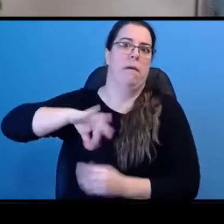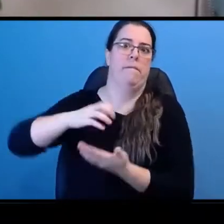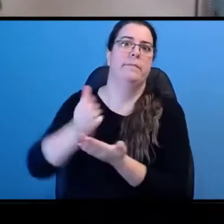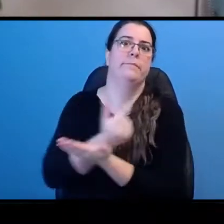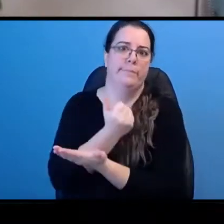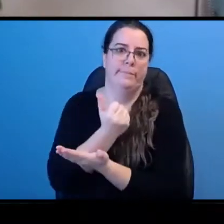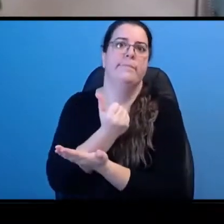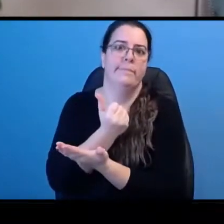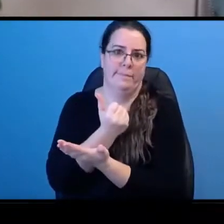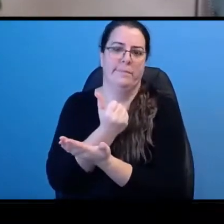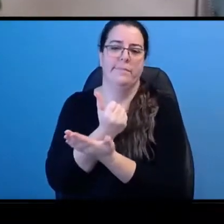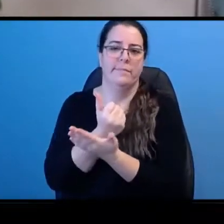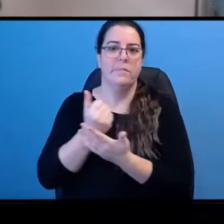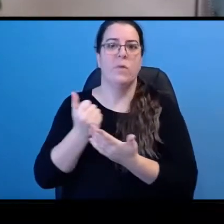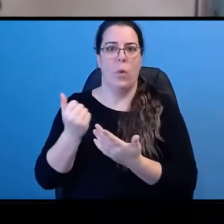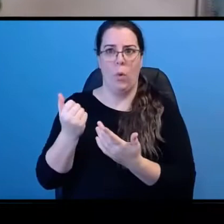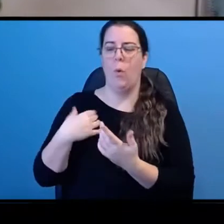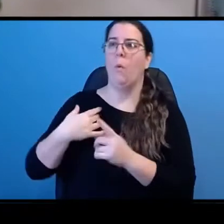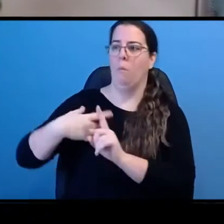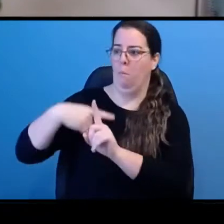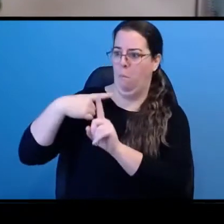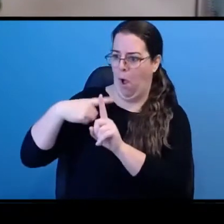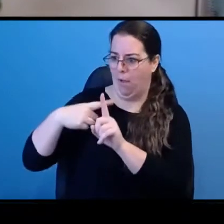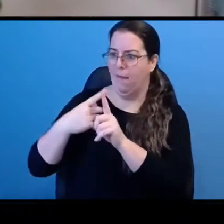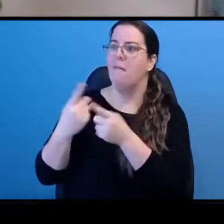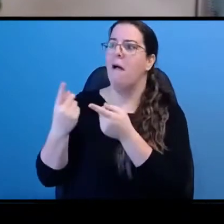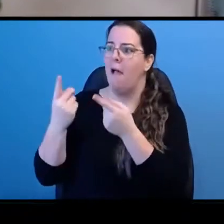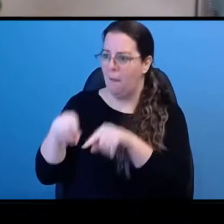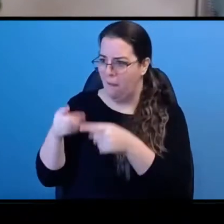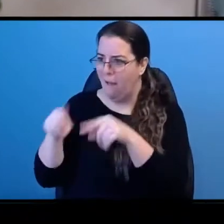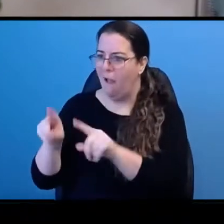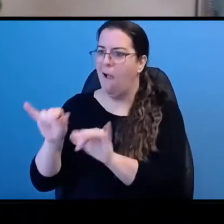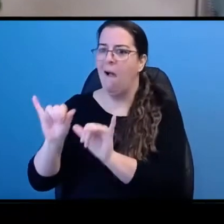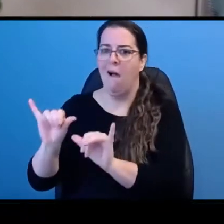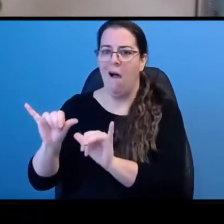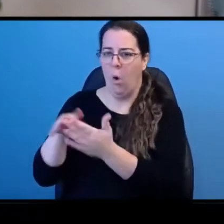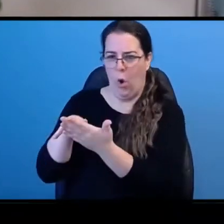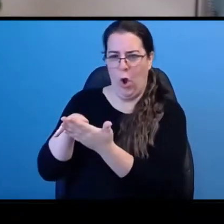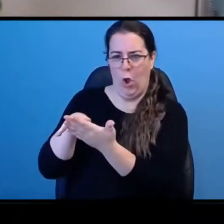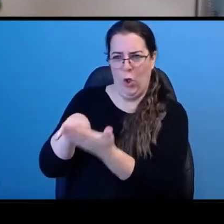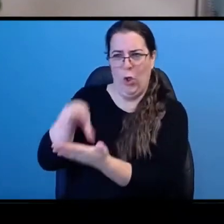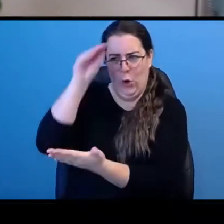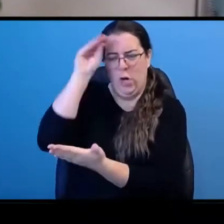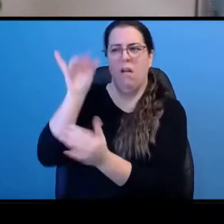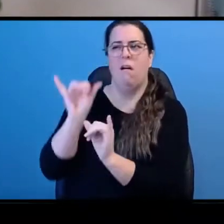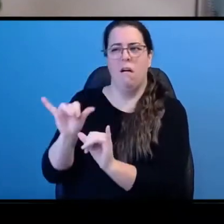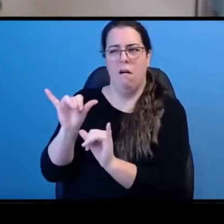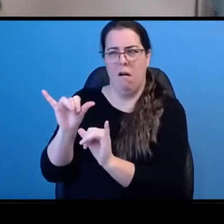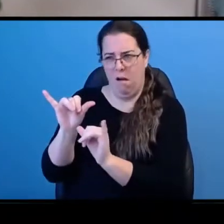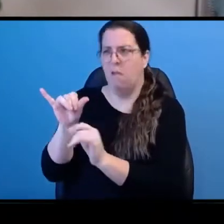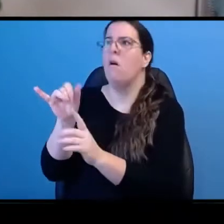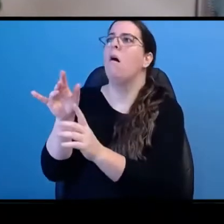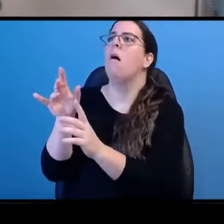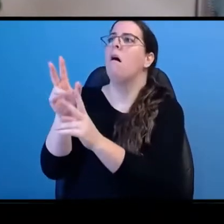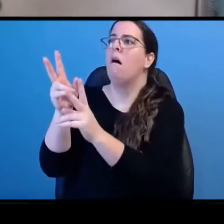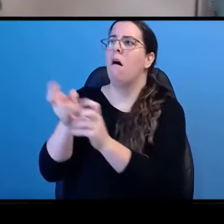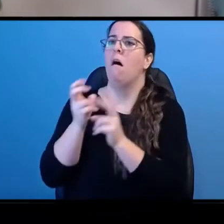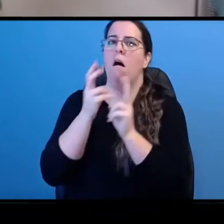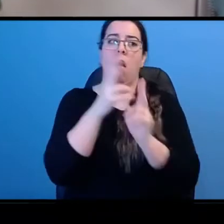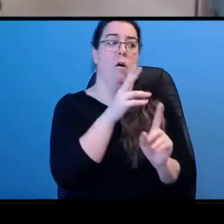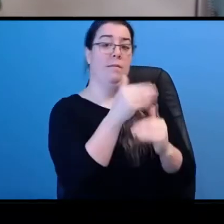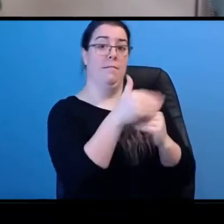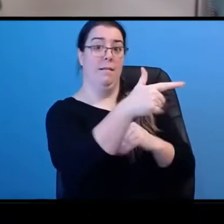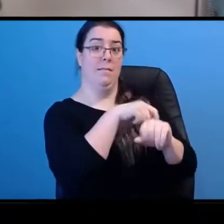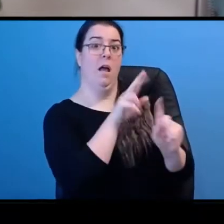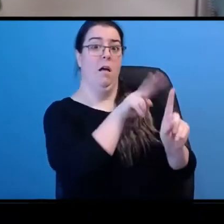continue to do that in the future. So knowing those things can be really helpful. And try to be open to